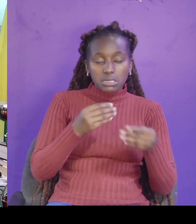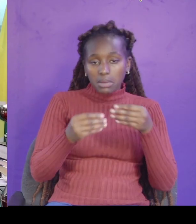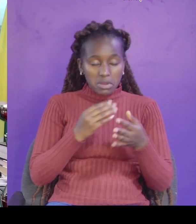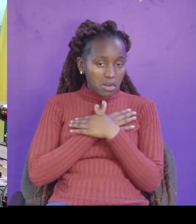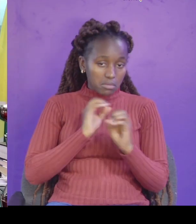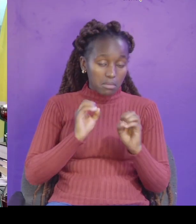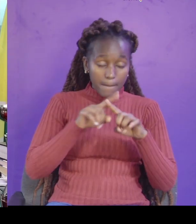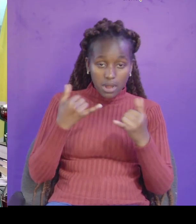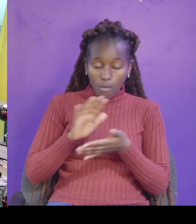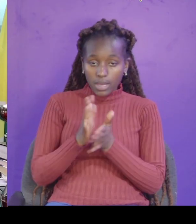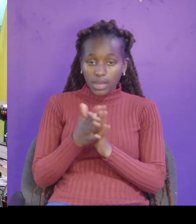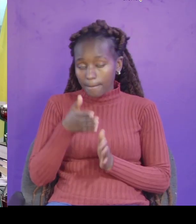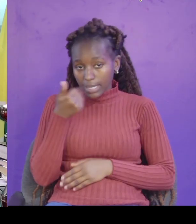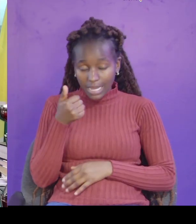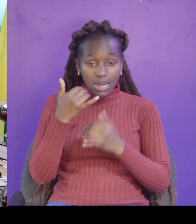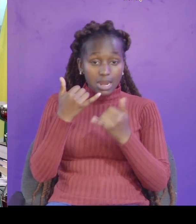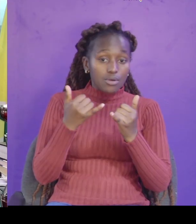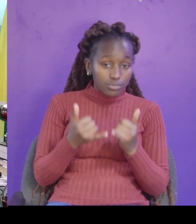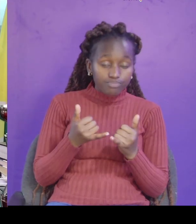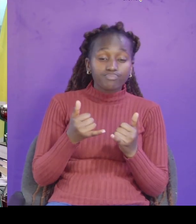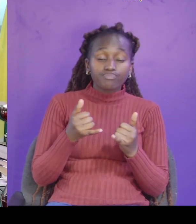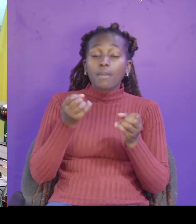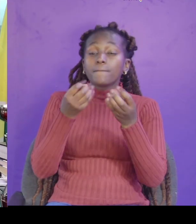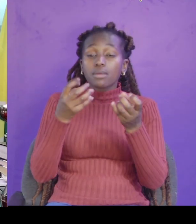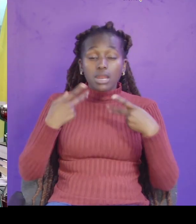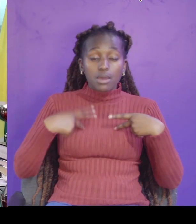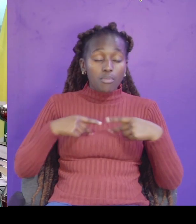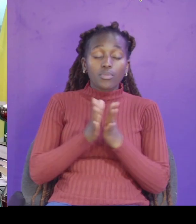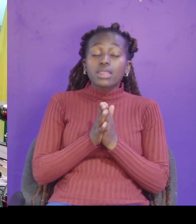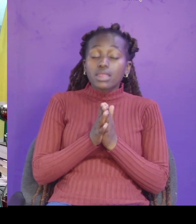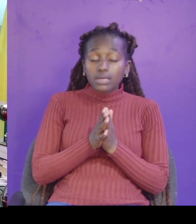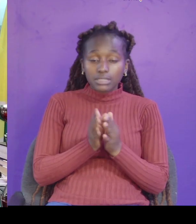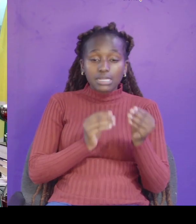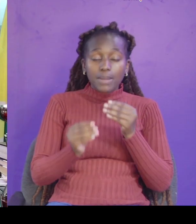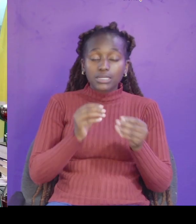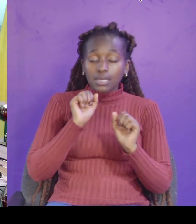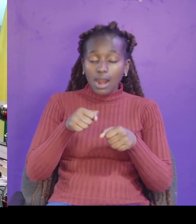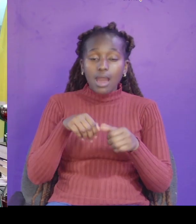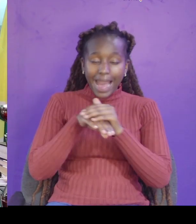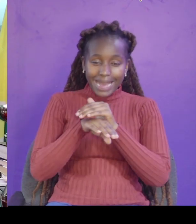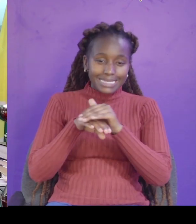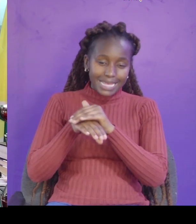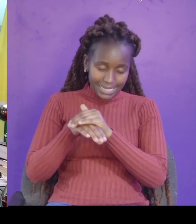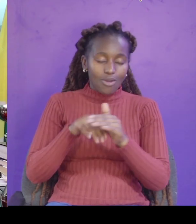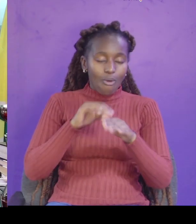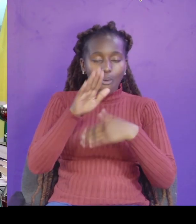of annex was not working, so people with disability were unable to access these premises. Like yesterday, there's a lady who